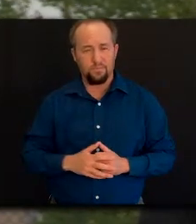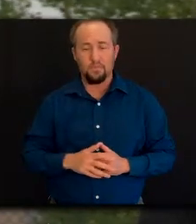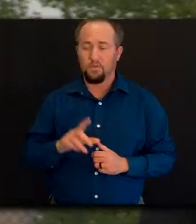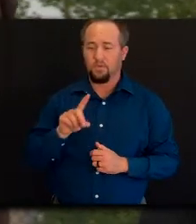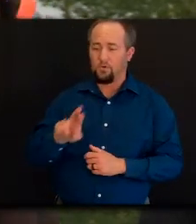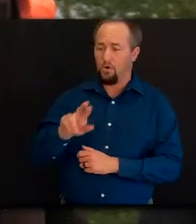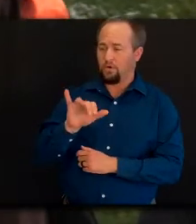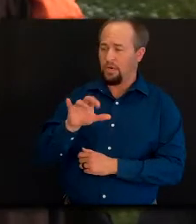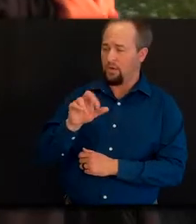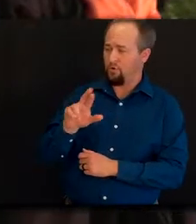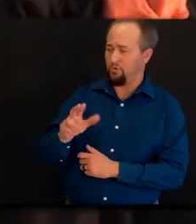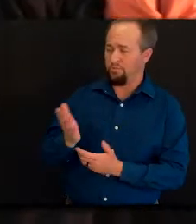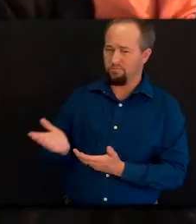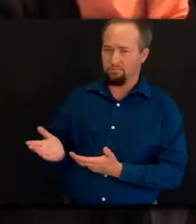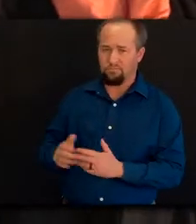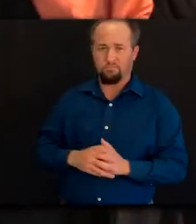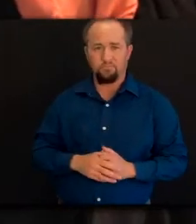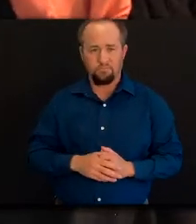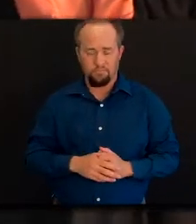Yeager?